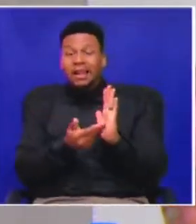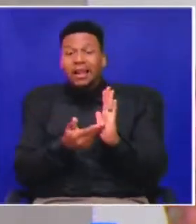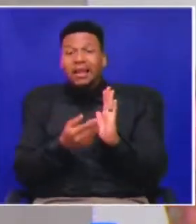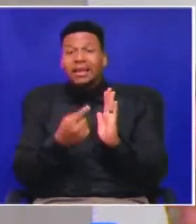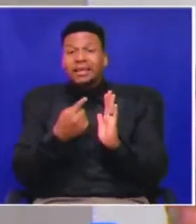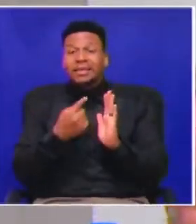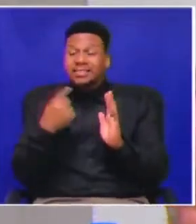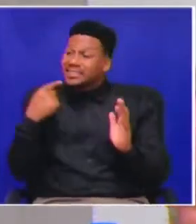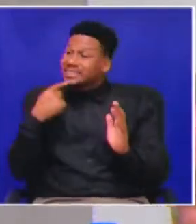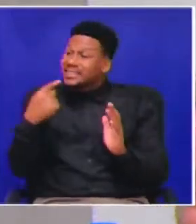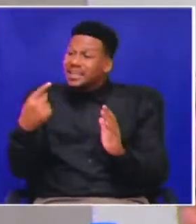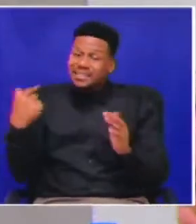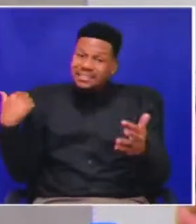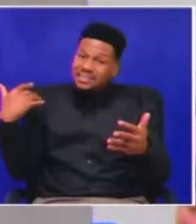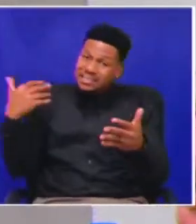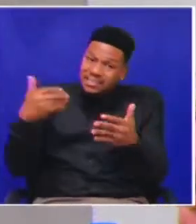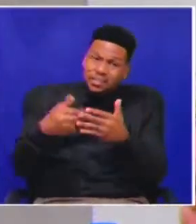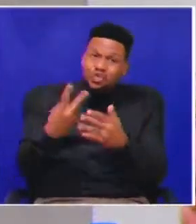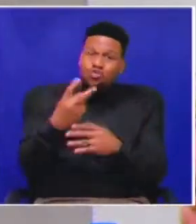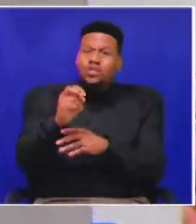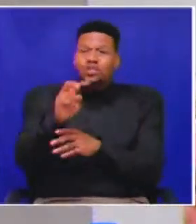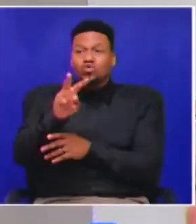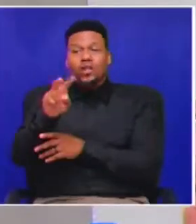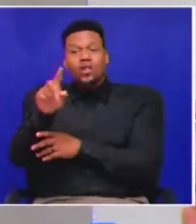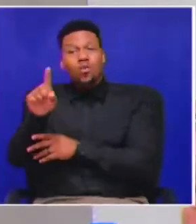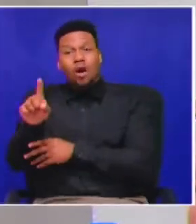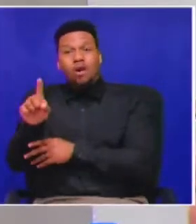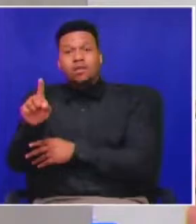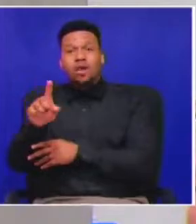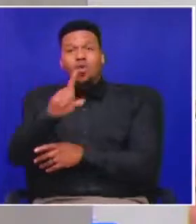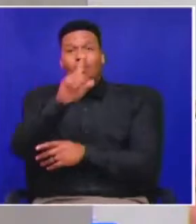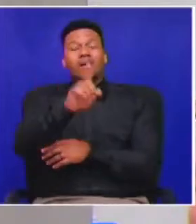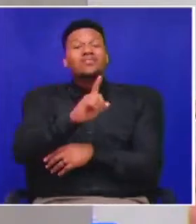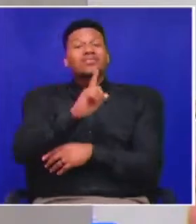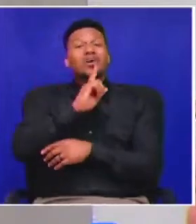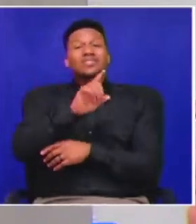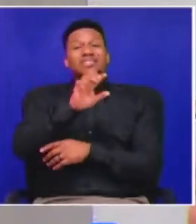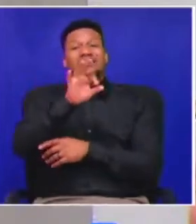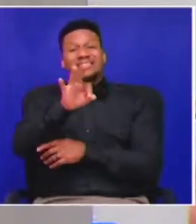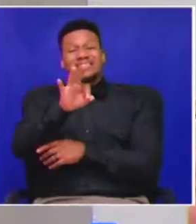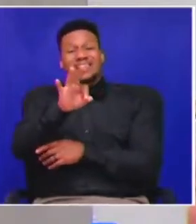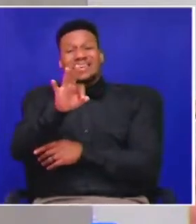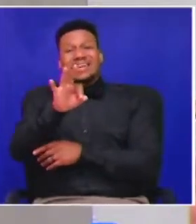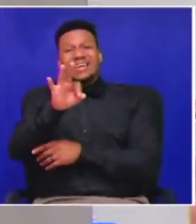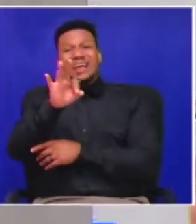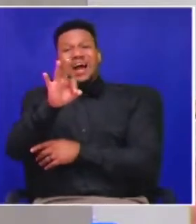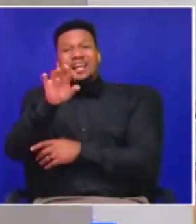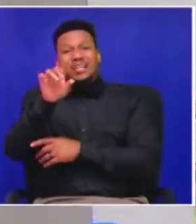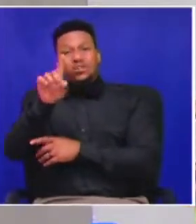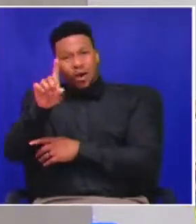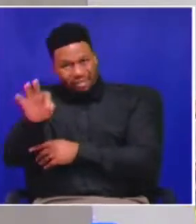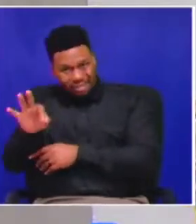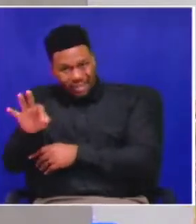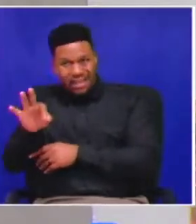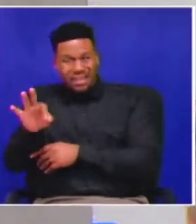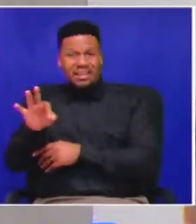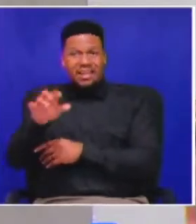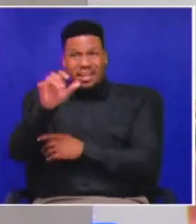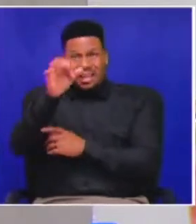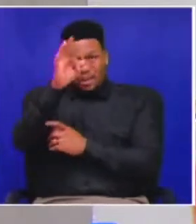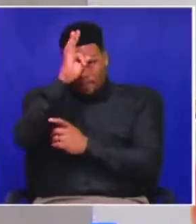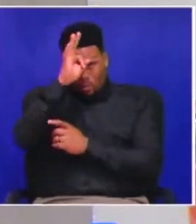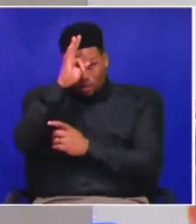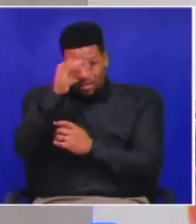2021, there are currently 1,313 less SAPS officers and an estimate of 230